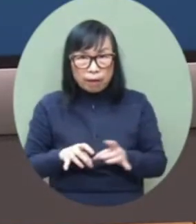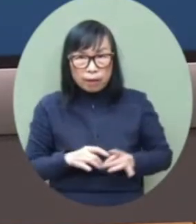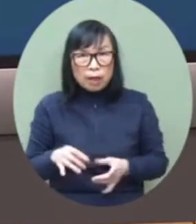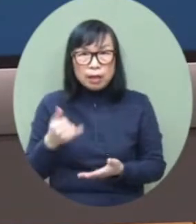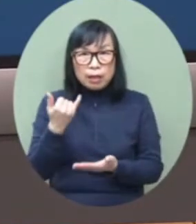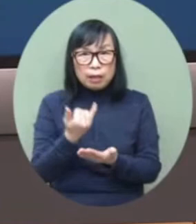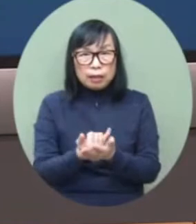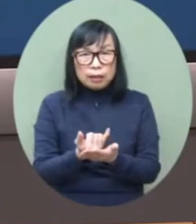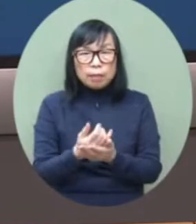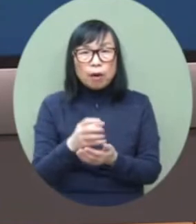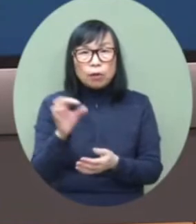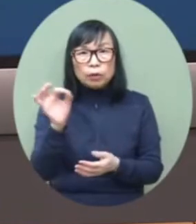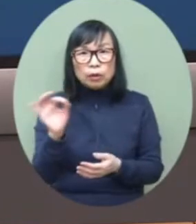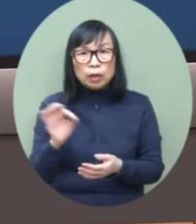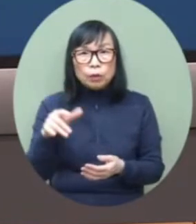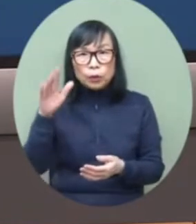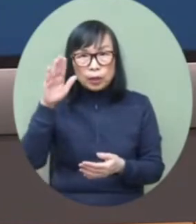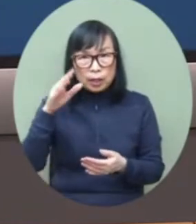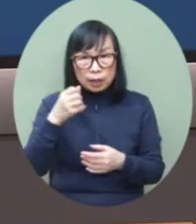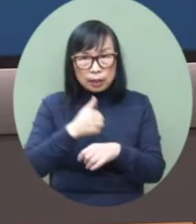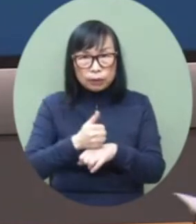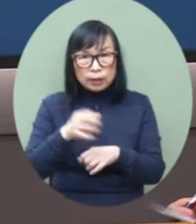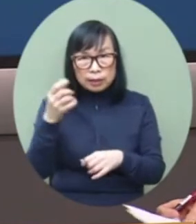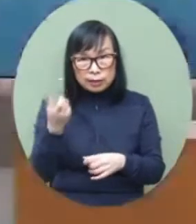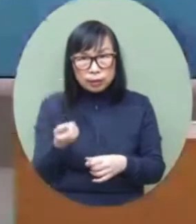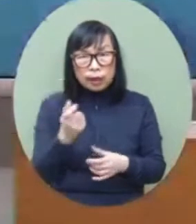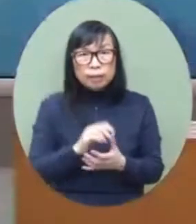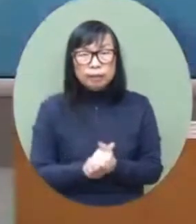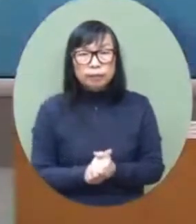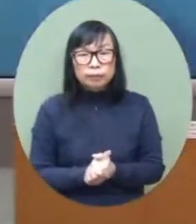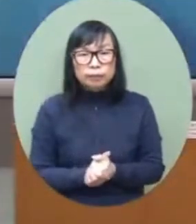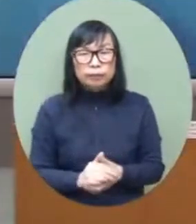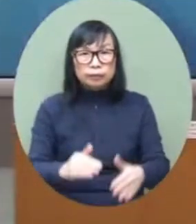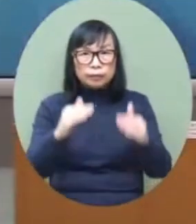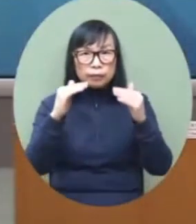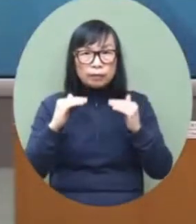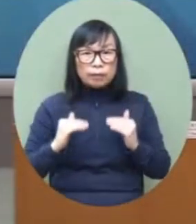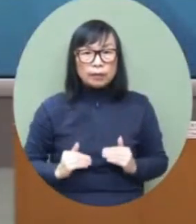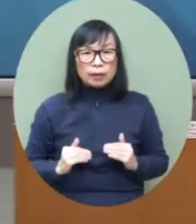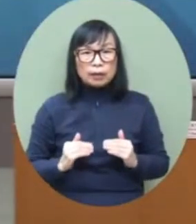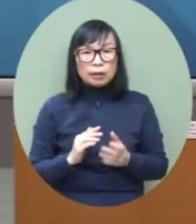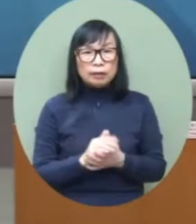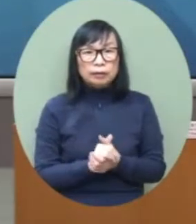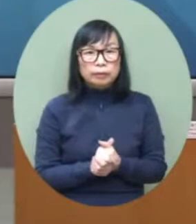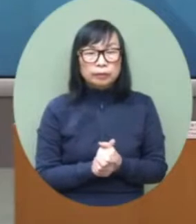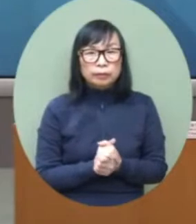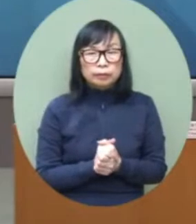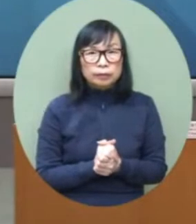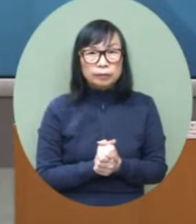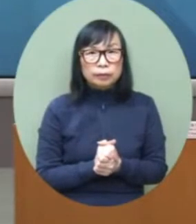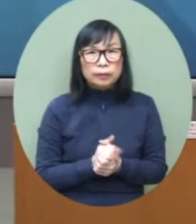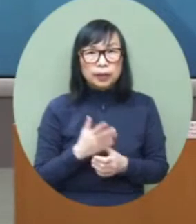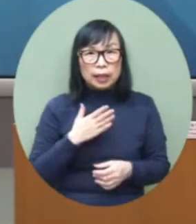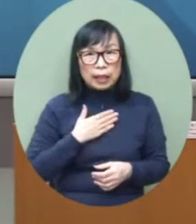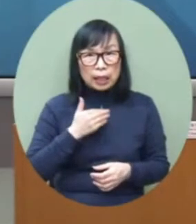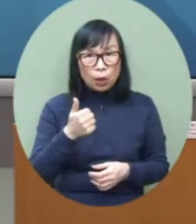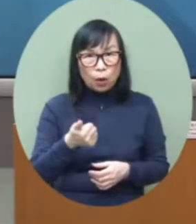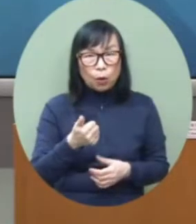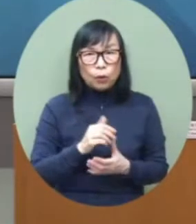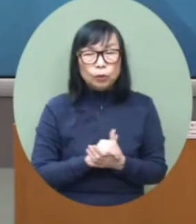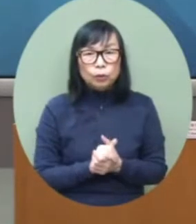serious side effects. And last question.